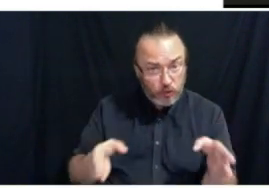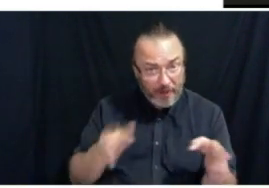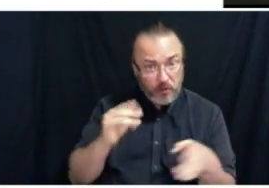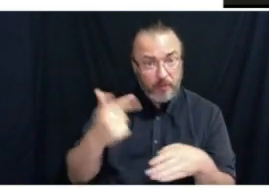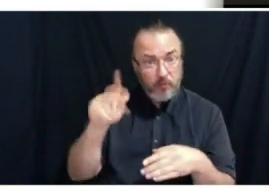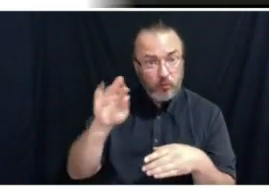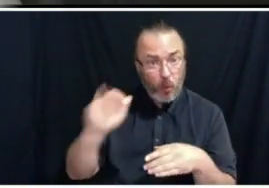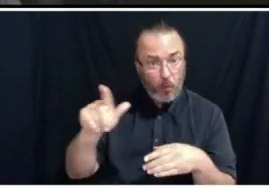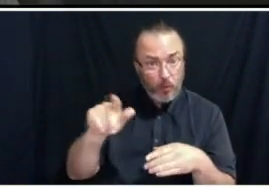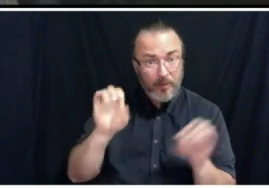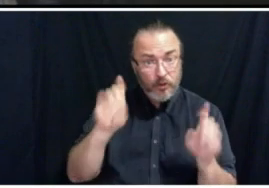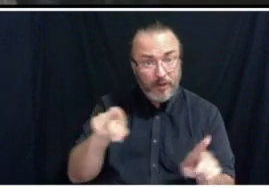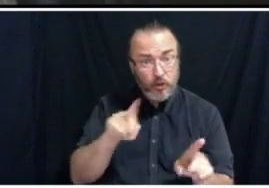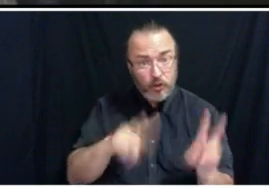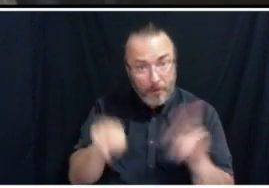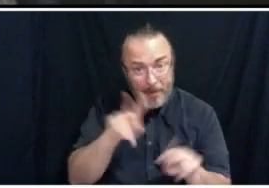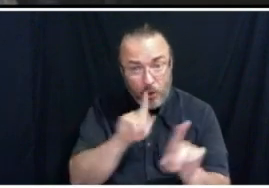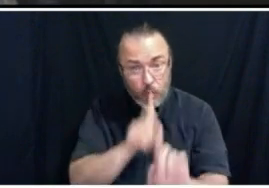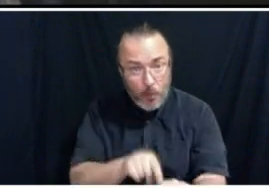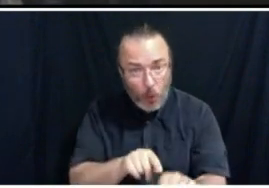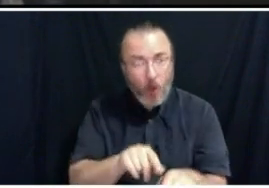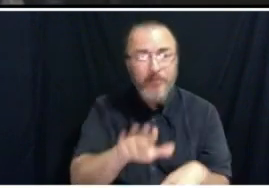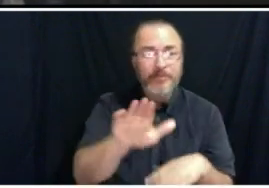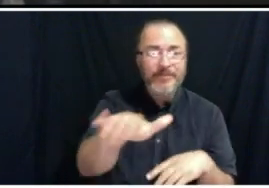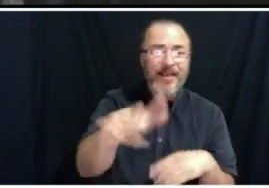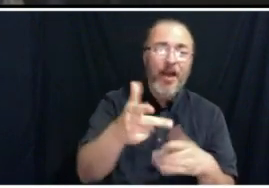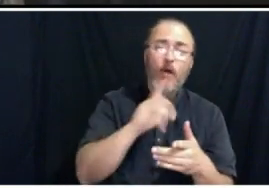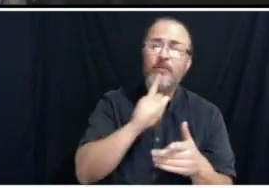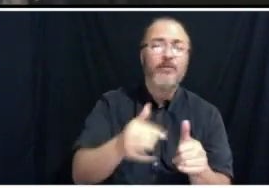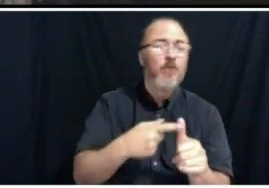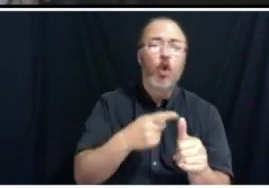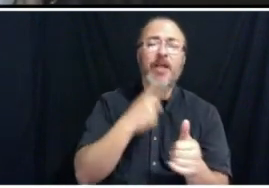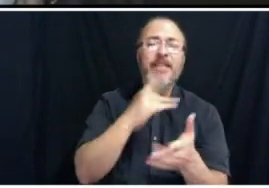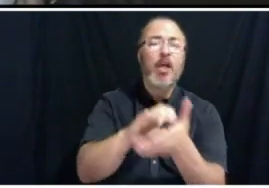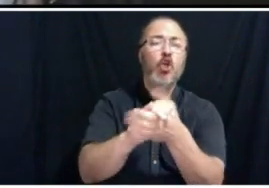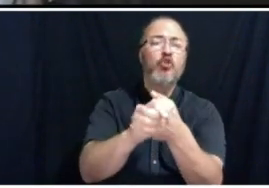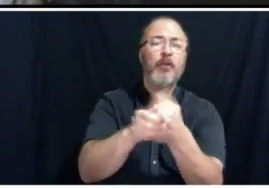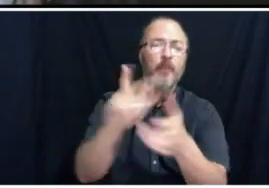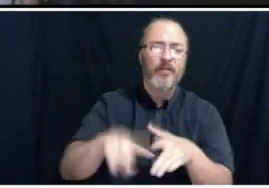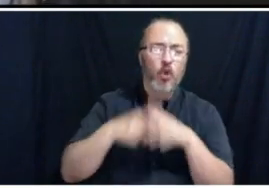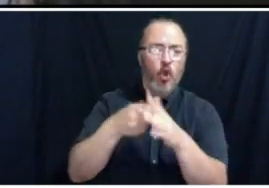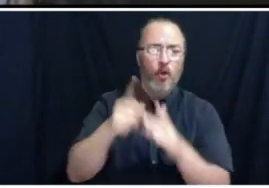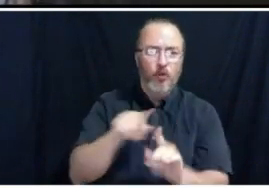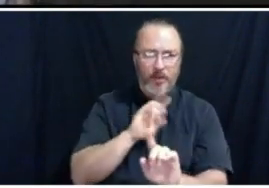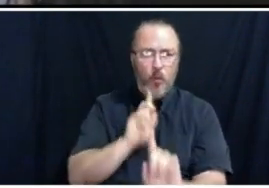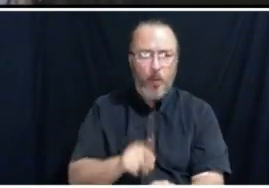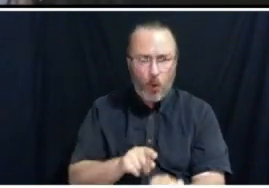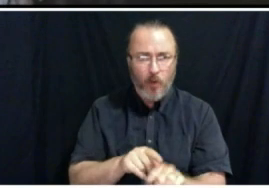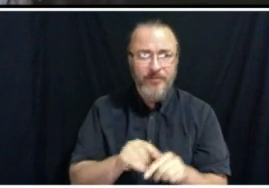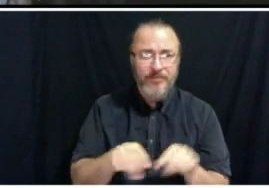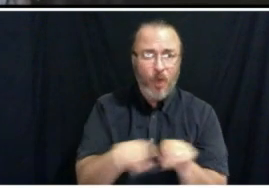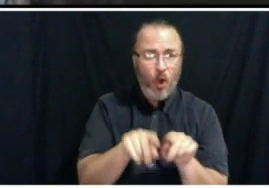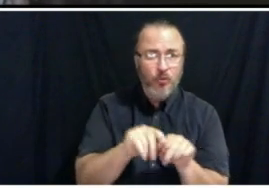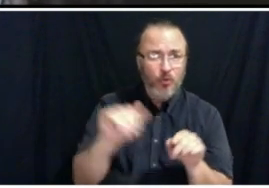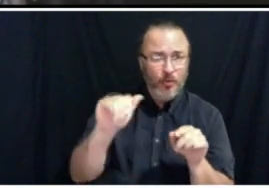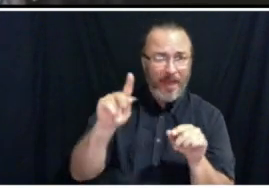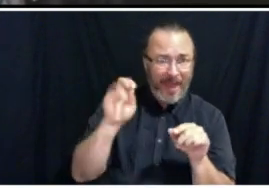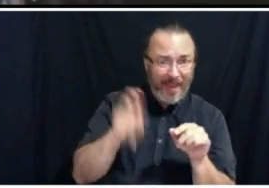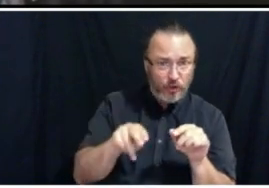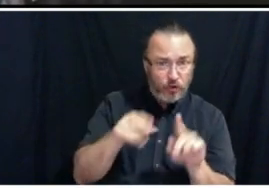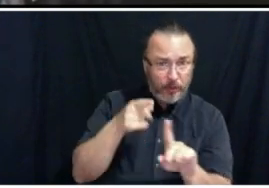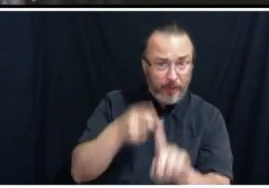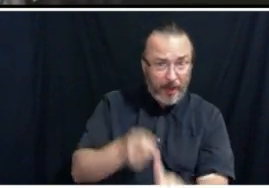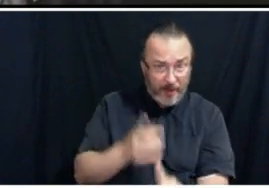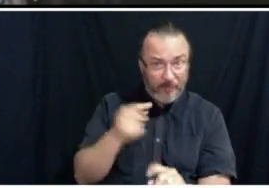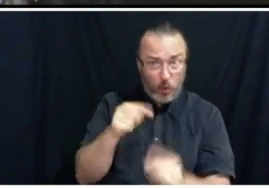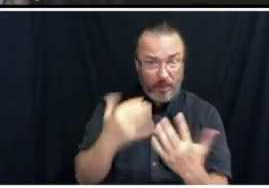Report. Manos, first, congratulations on the launch of this report. And let me just say the action item, for the audience, if you haven't